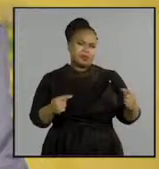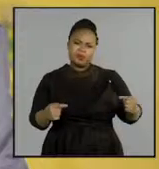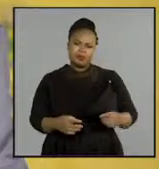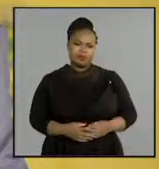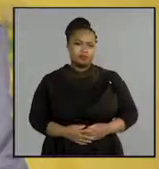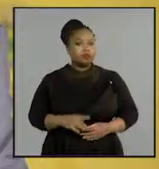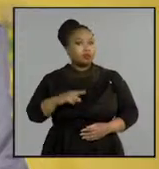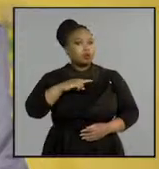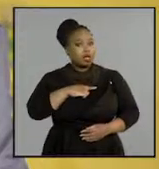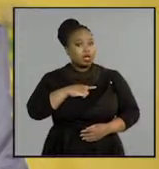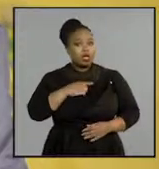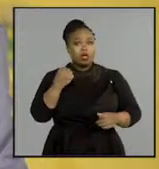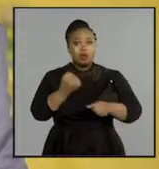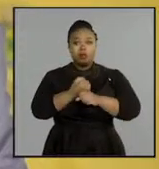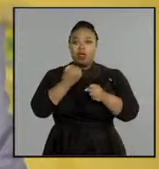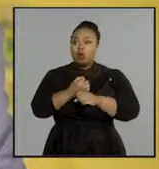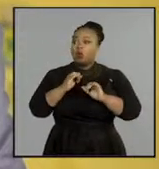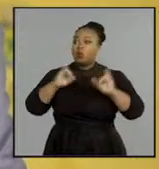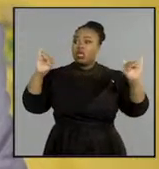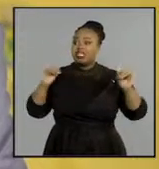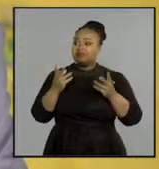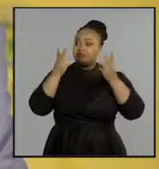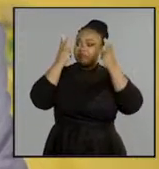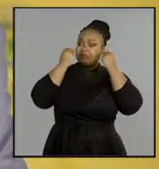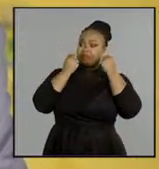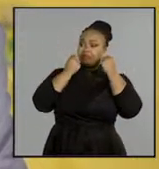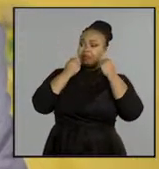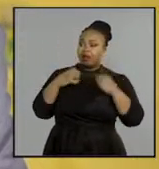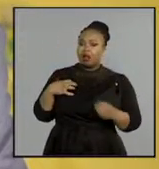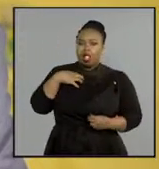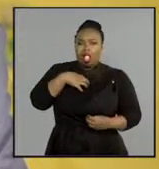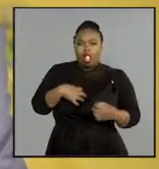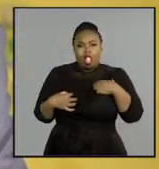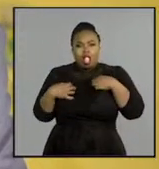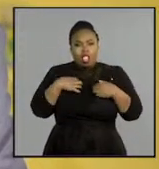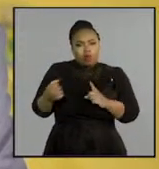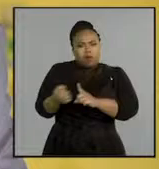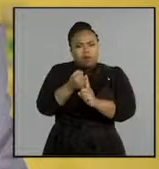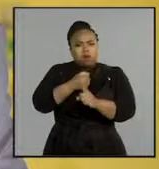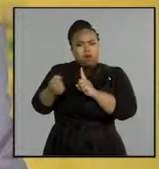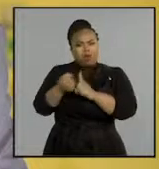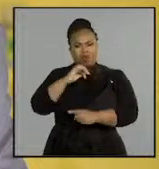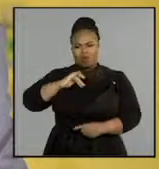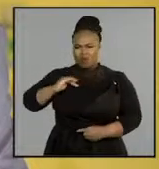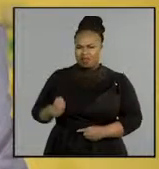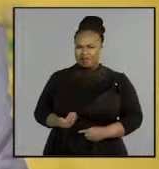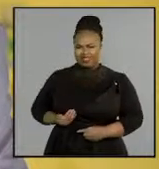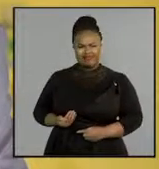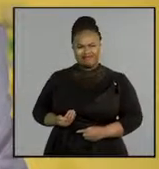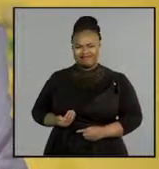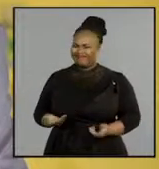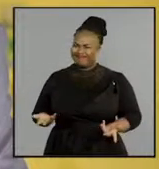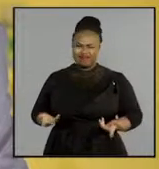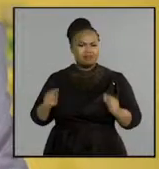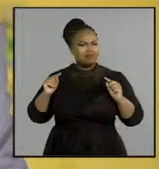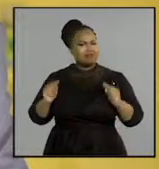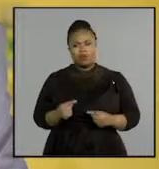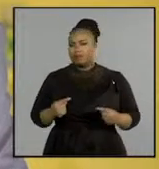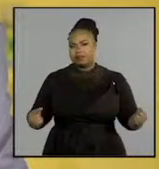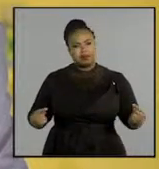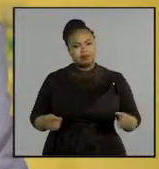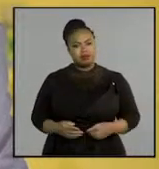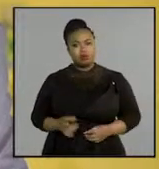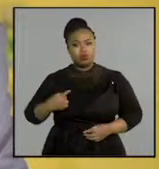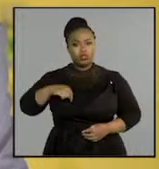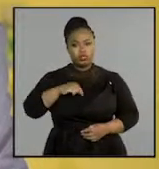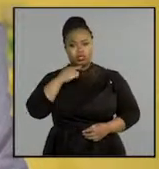Mama Charlotte Maxeke if we perpetuate or tolerate the emotional abuse of women. We